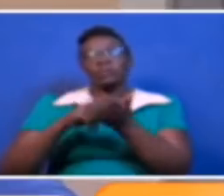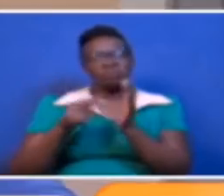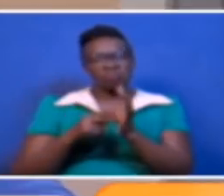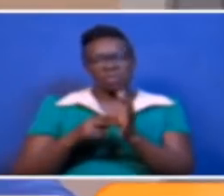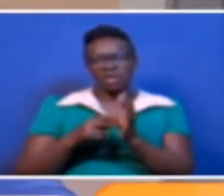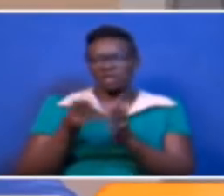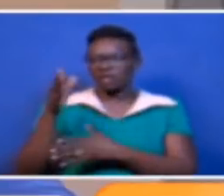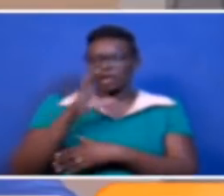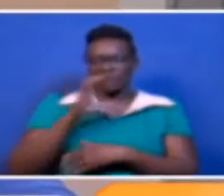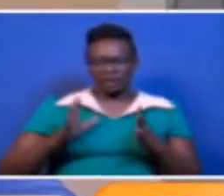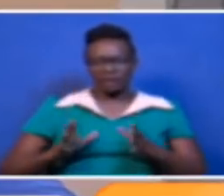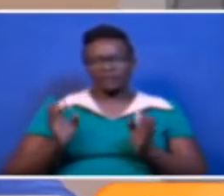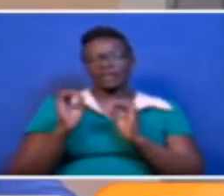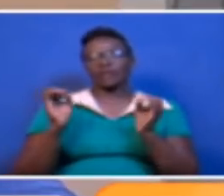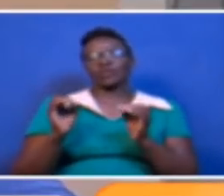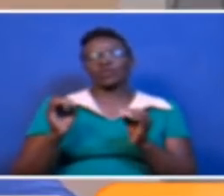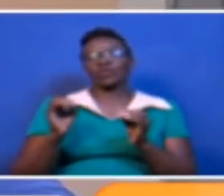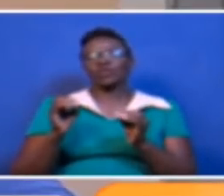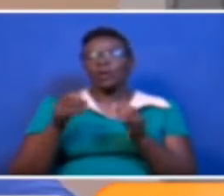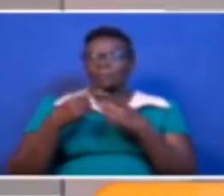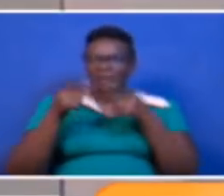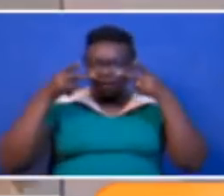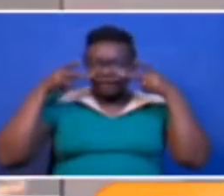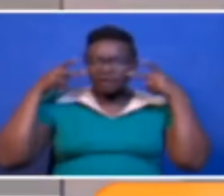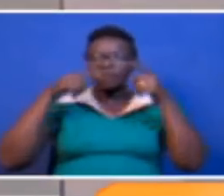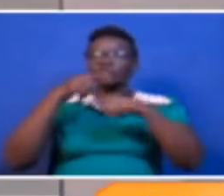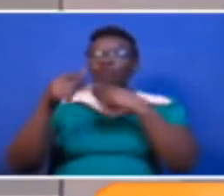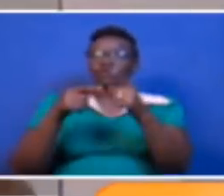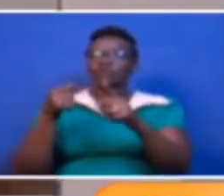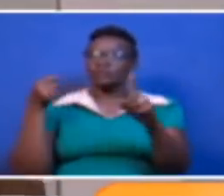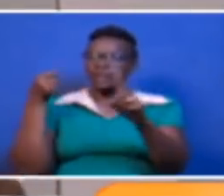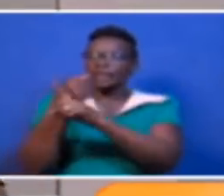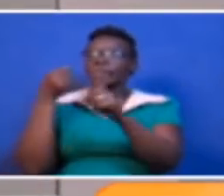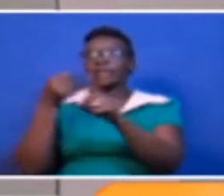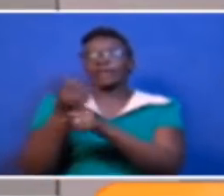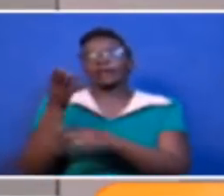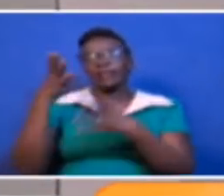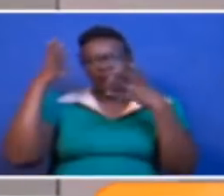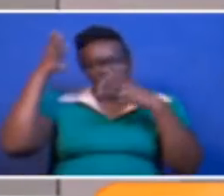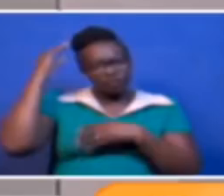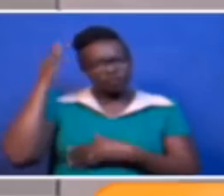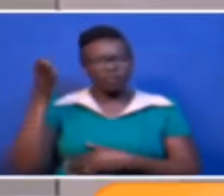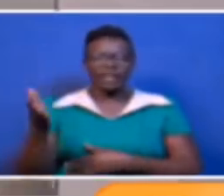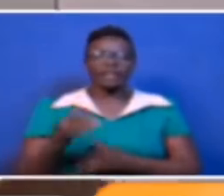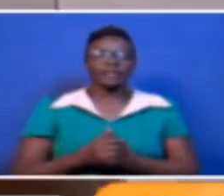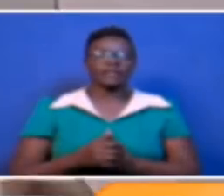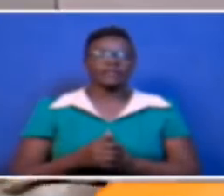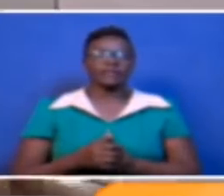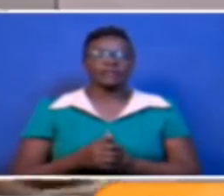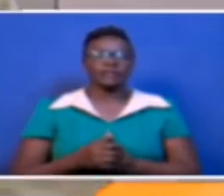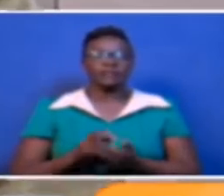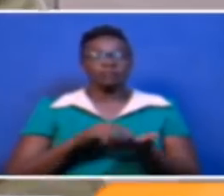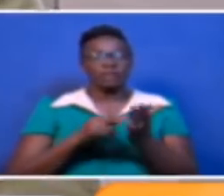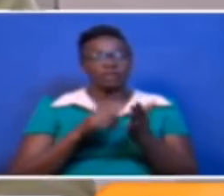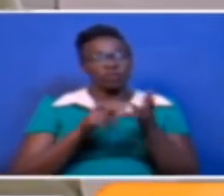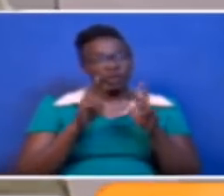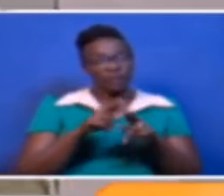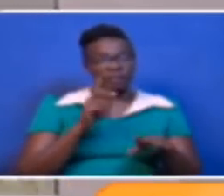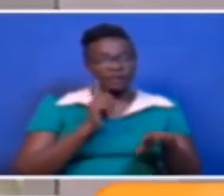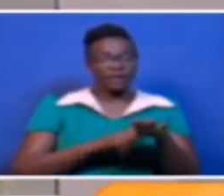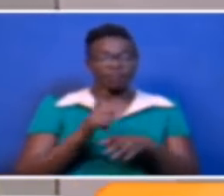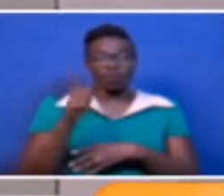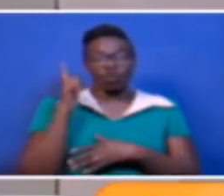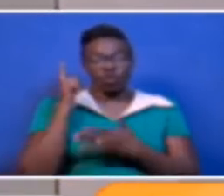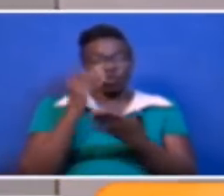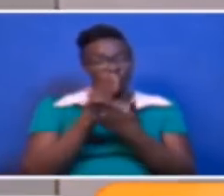attacking non-Muslims, they're attacking Muslims. Mm-hmm. So it's a total global problem. Now, so what happens is, when there is law and order, if